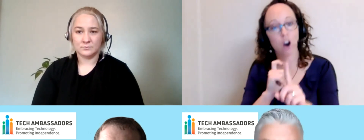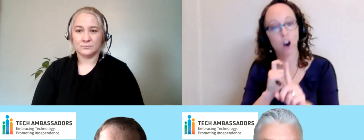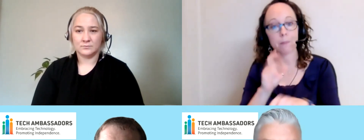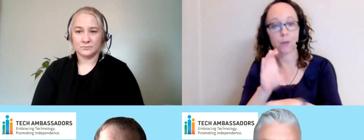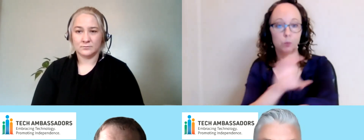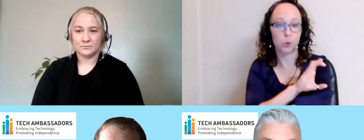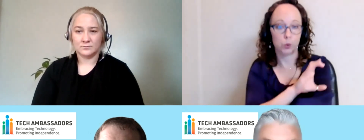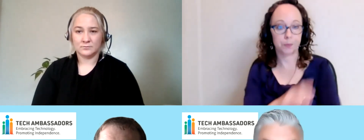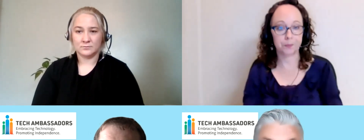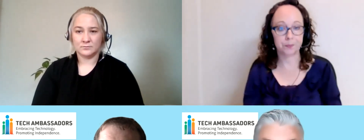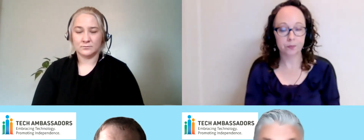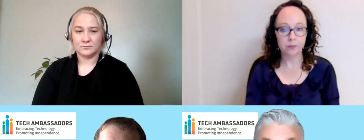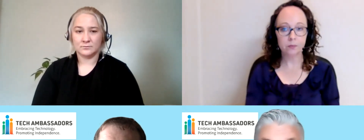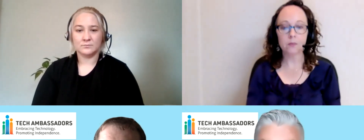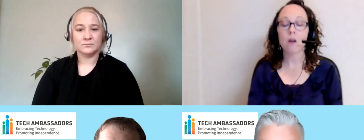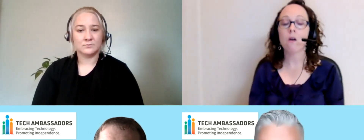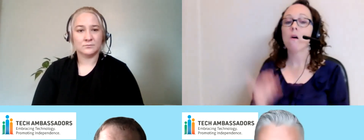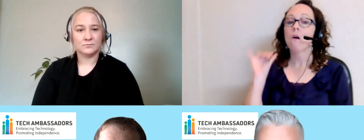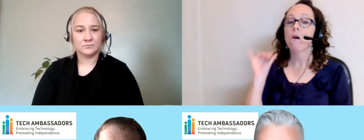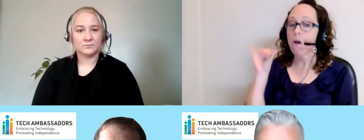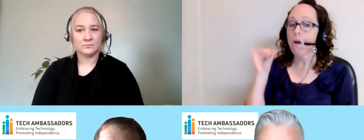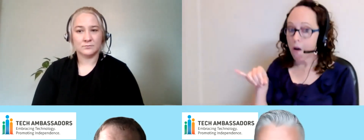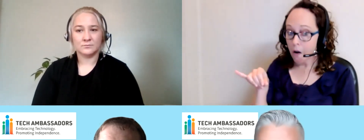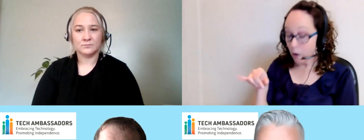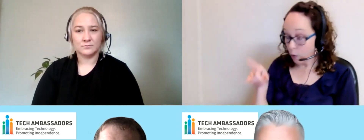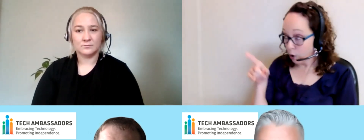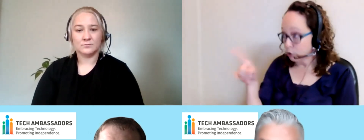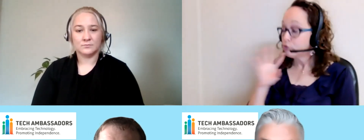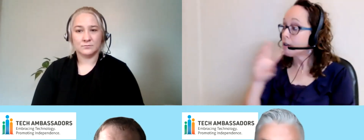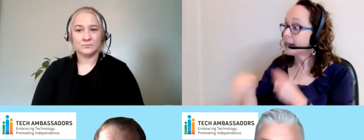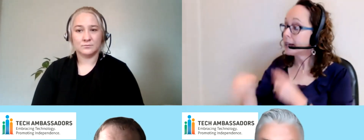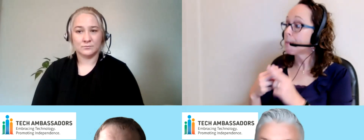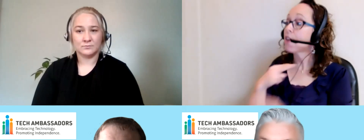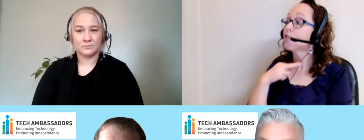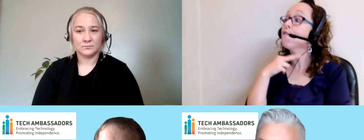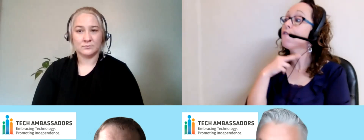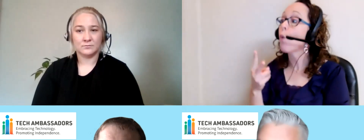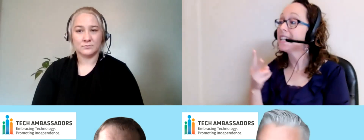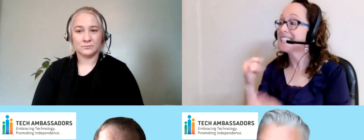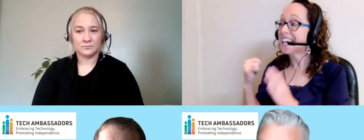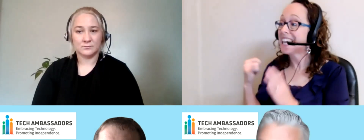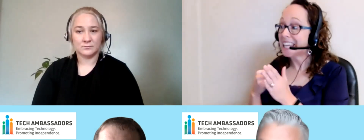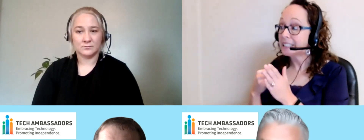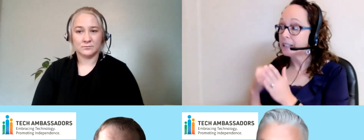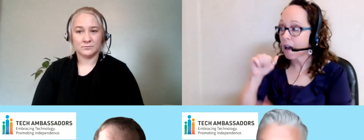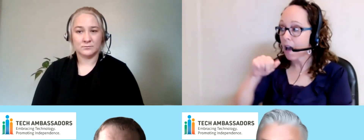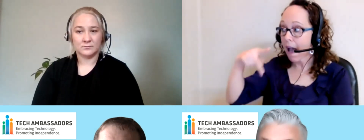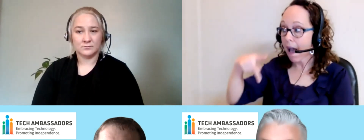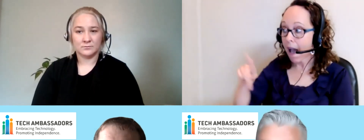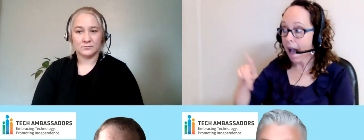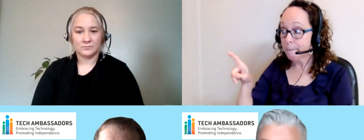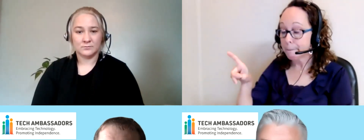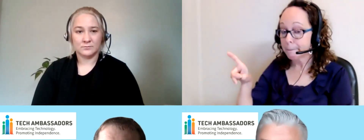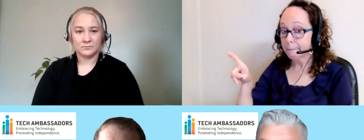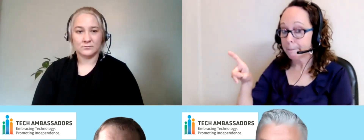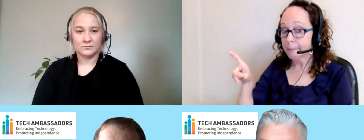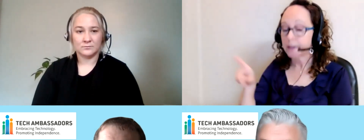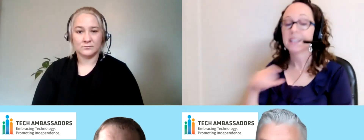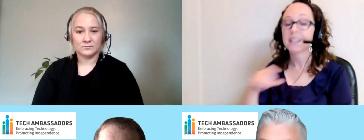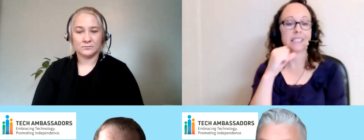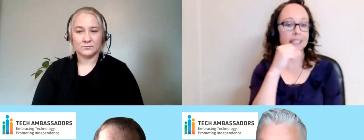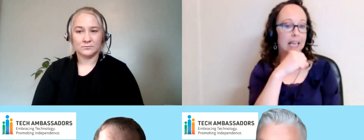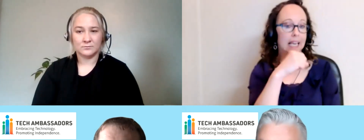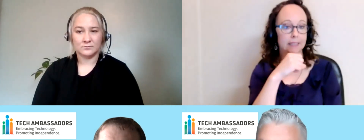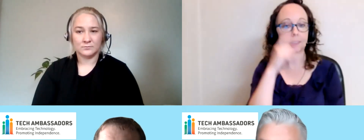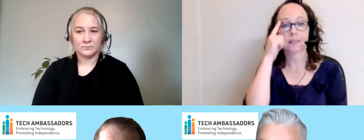So were you asking about the Voice It app? Yeah, And this might be a way for you to use voice to text